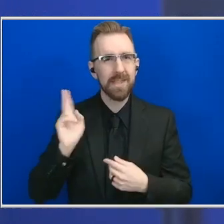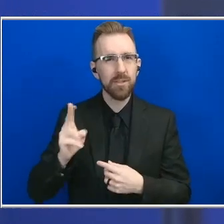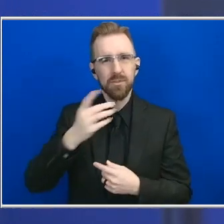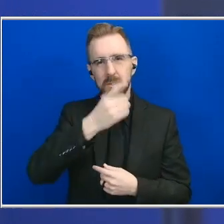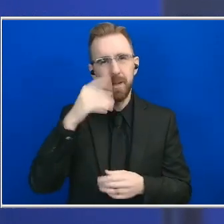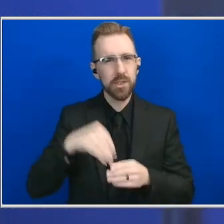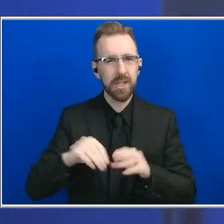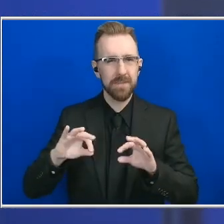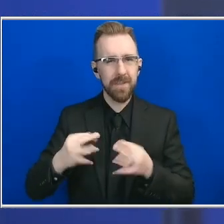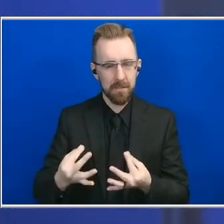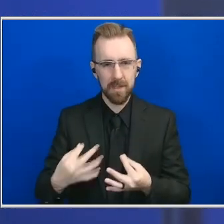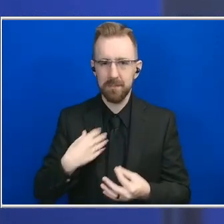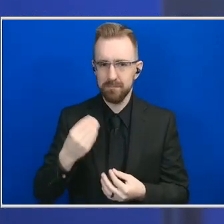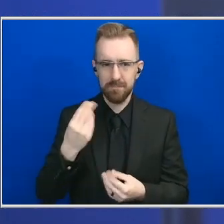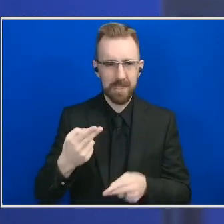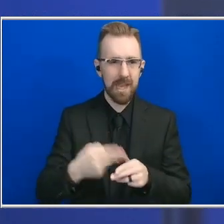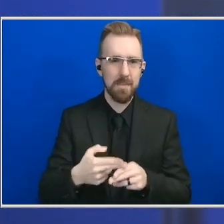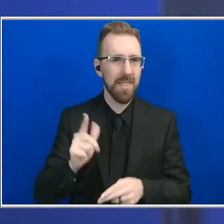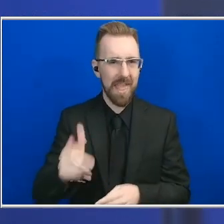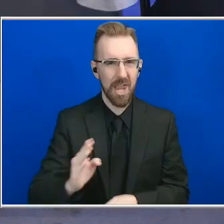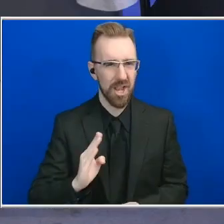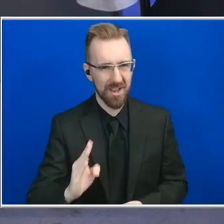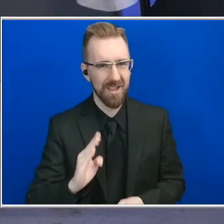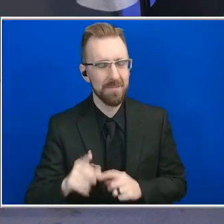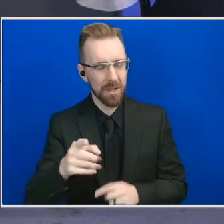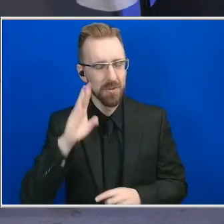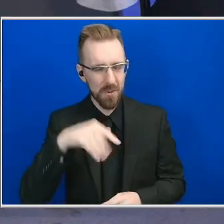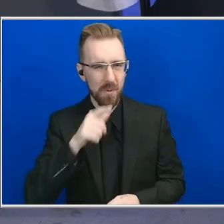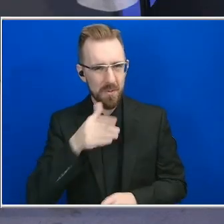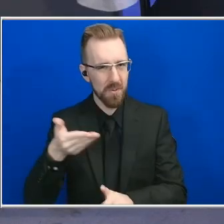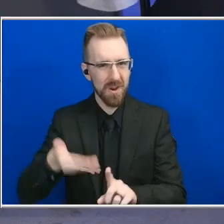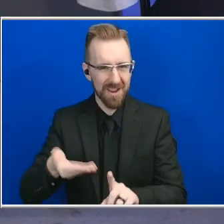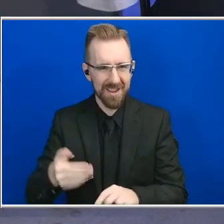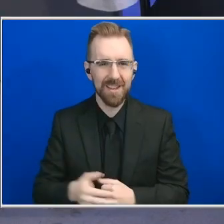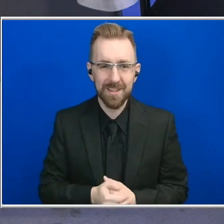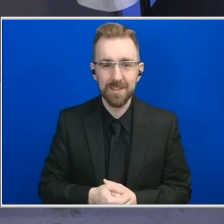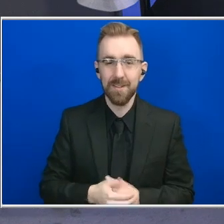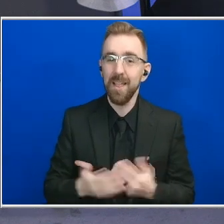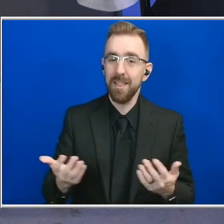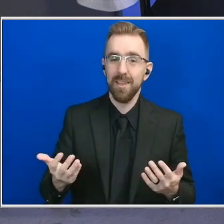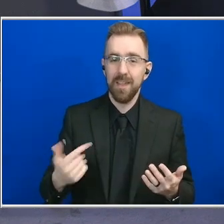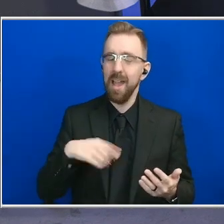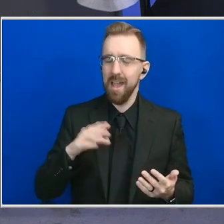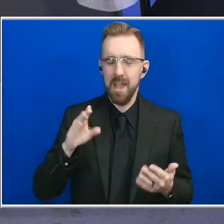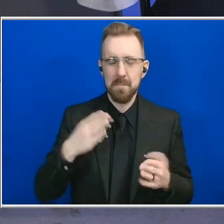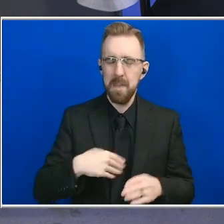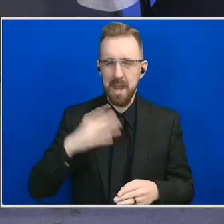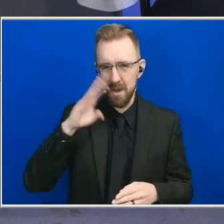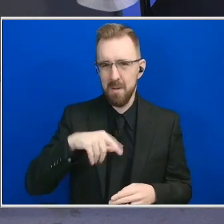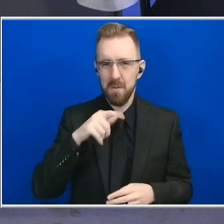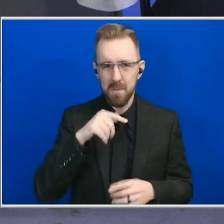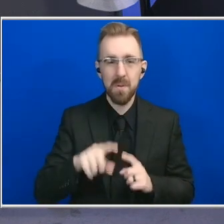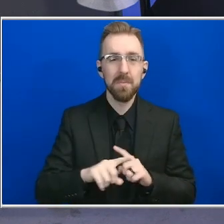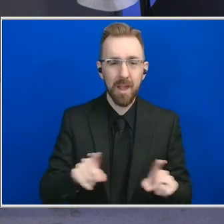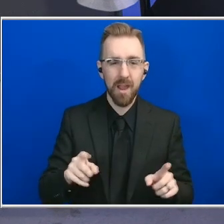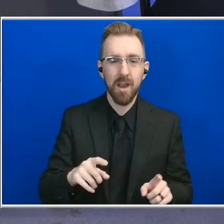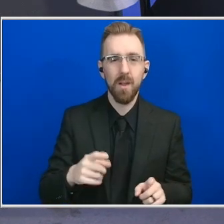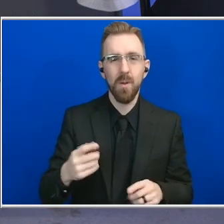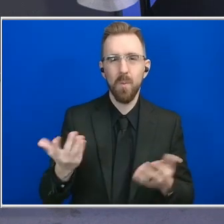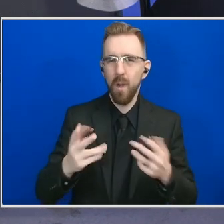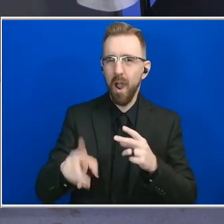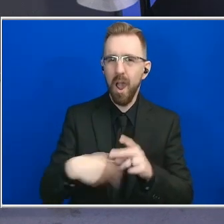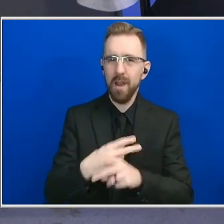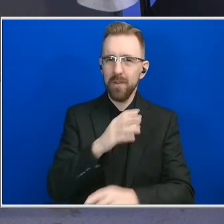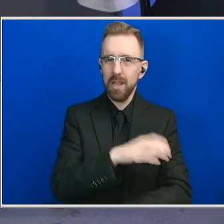you his name later. Okay. You know. Well, does it? I bet I do know who it is. What kind of clinical trials is this going to